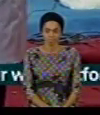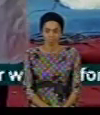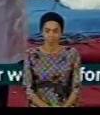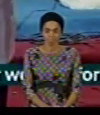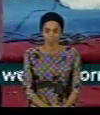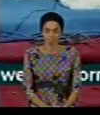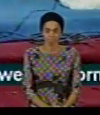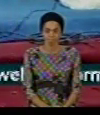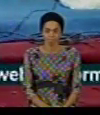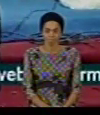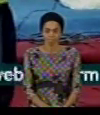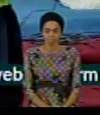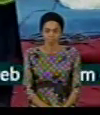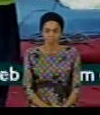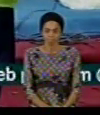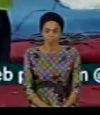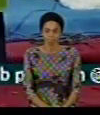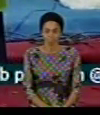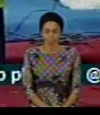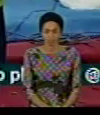Praise the Lord.